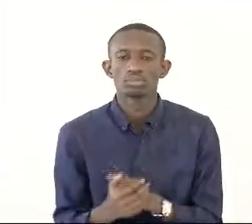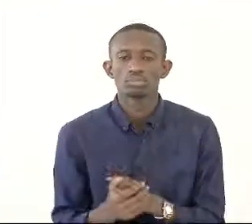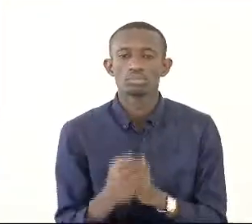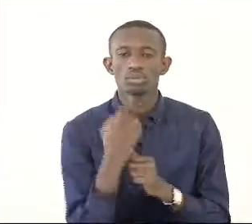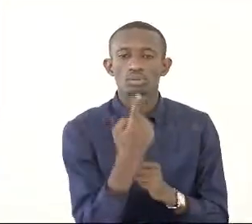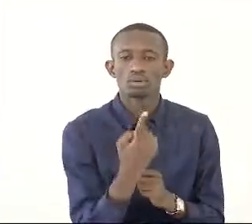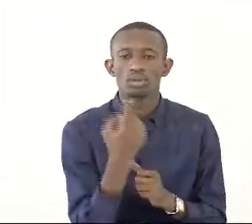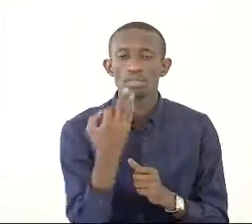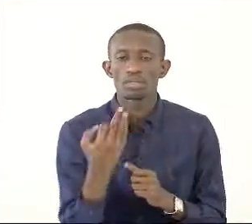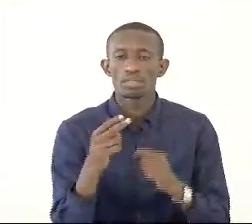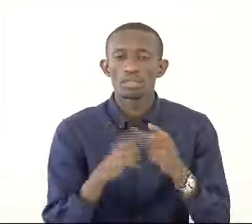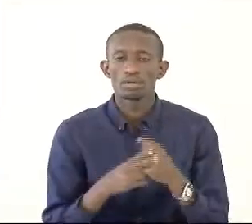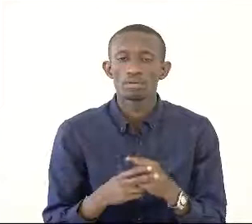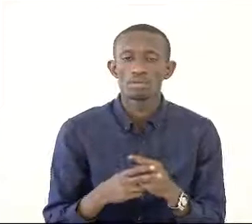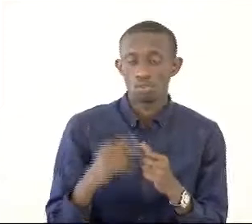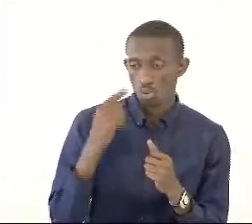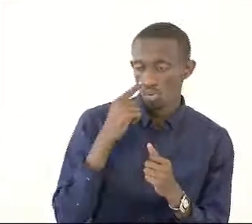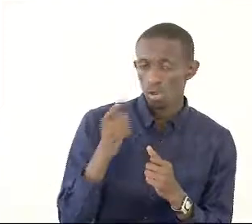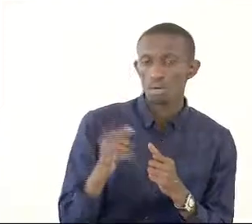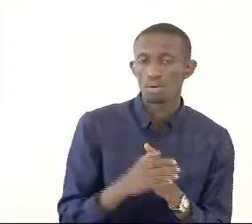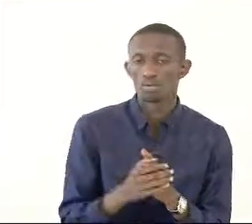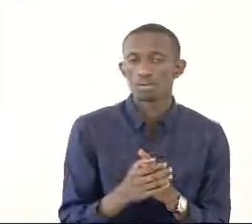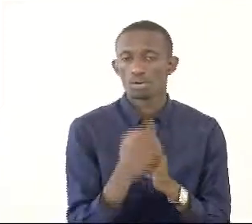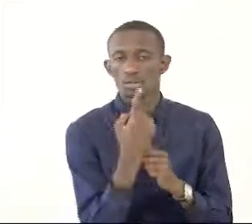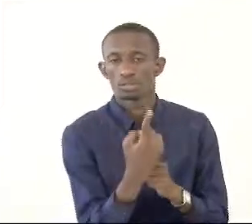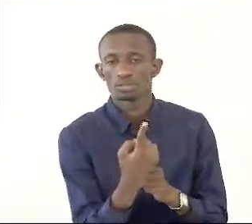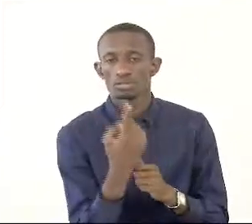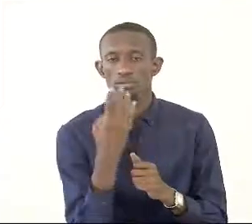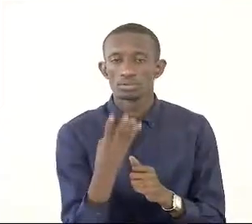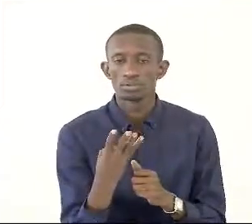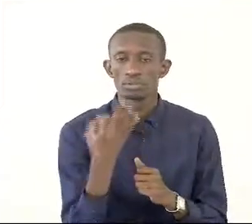137, and you go to 143 up to